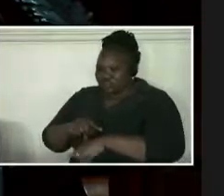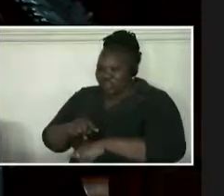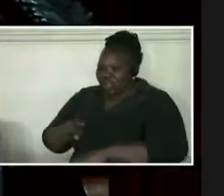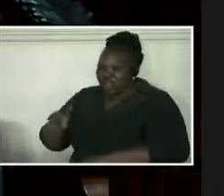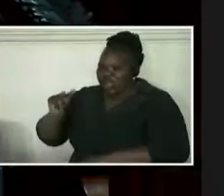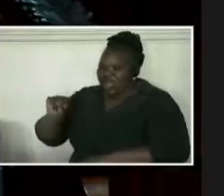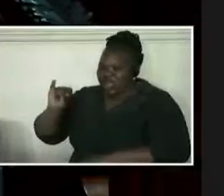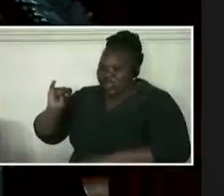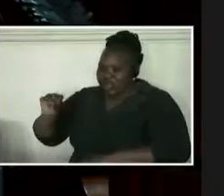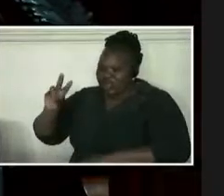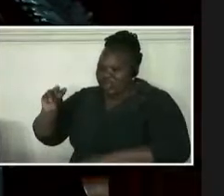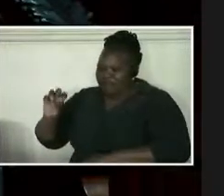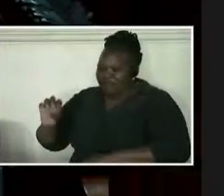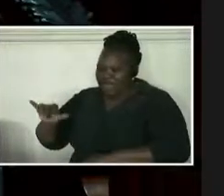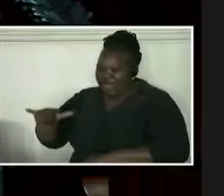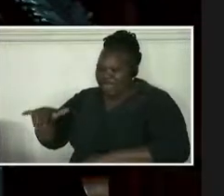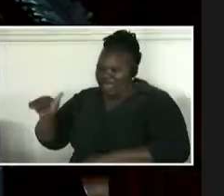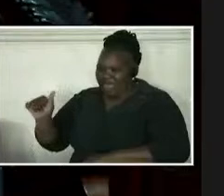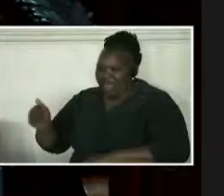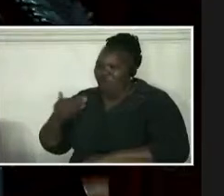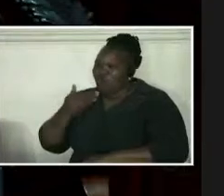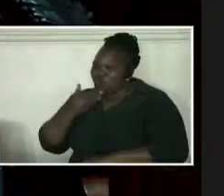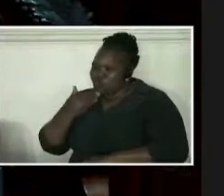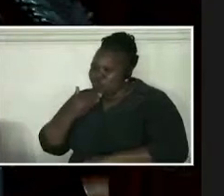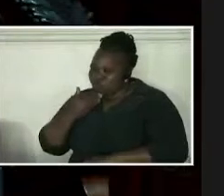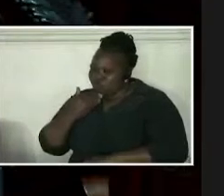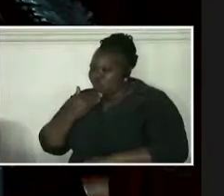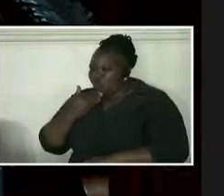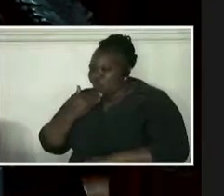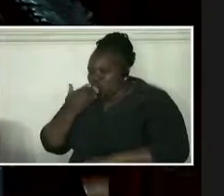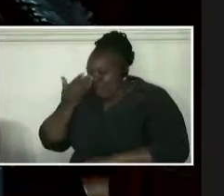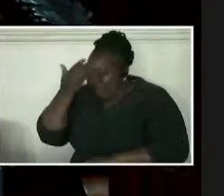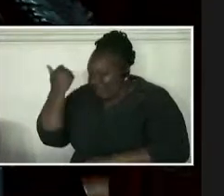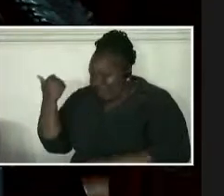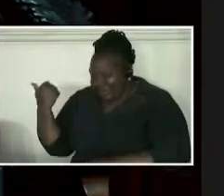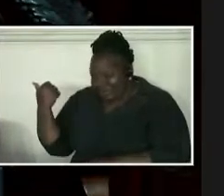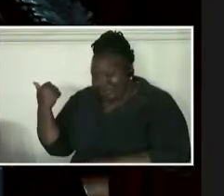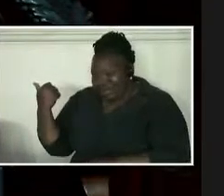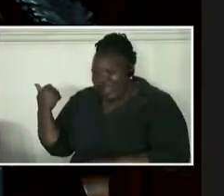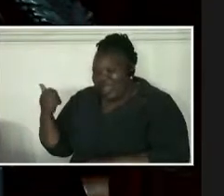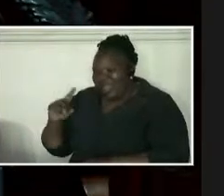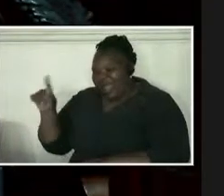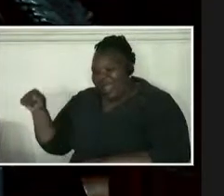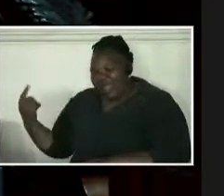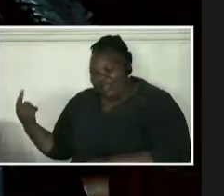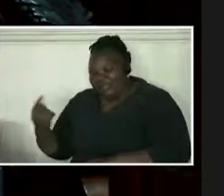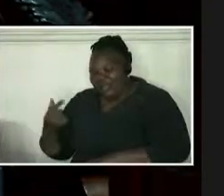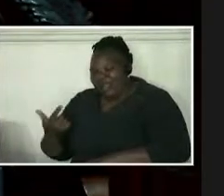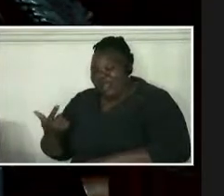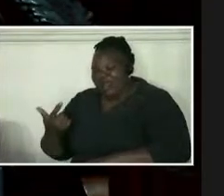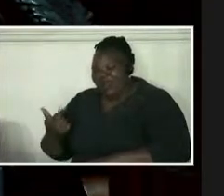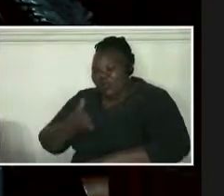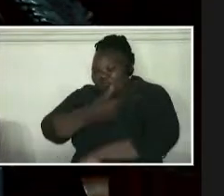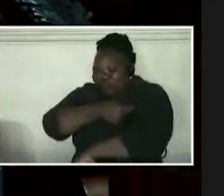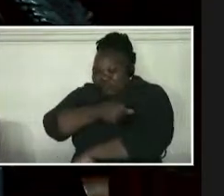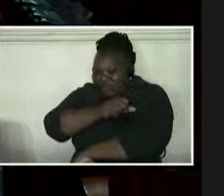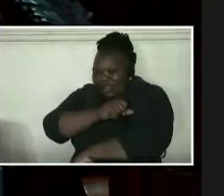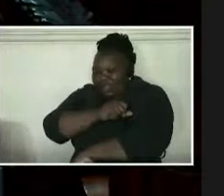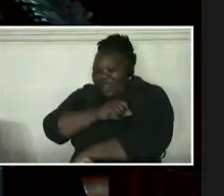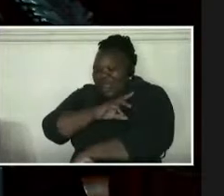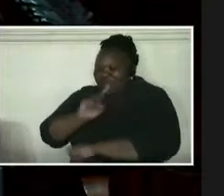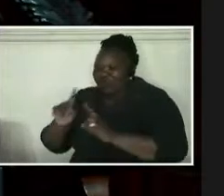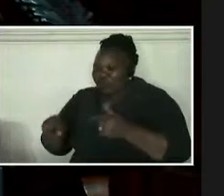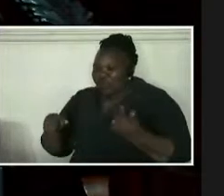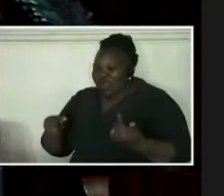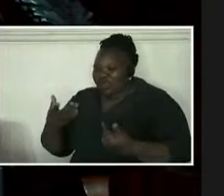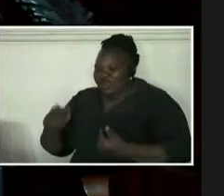mayaguban it is our considered view that our healthcare facilities and other public amenities for that matter should not carry names that